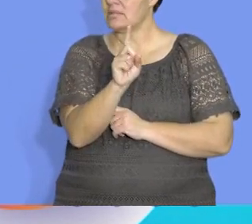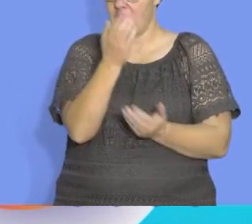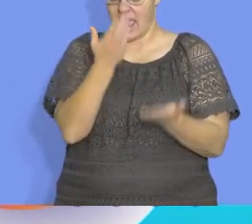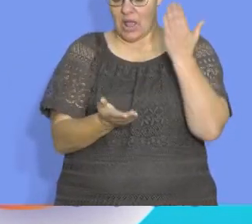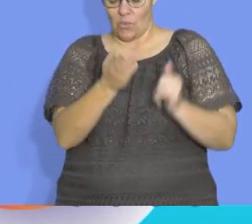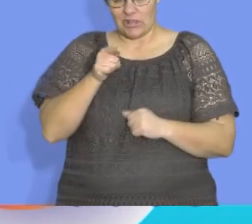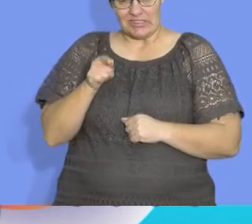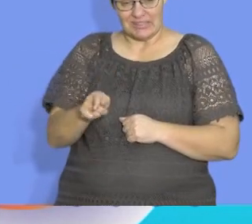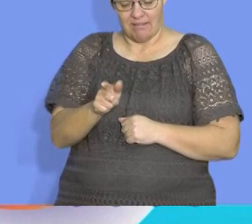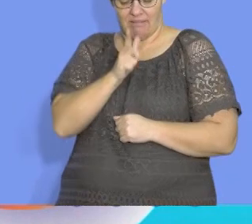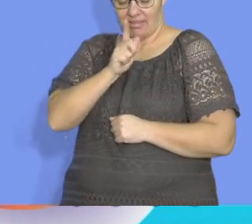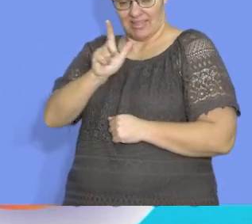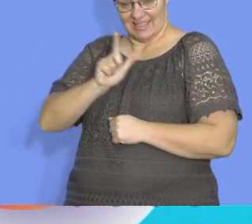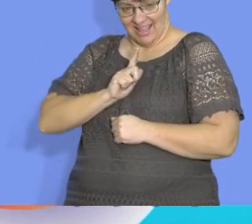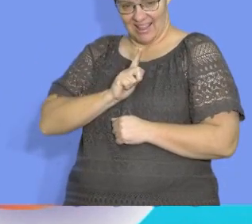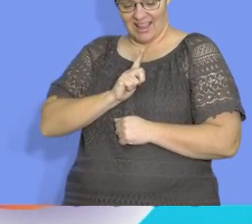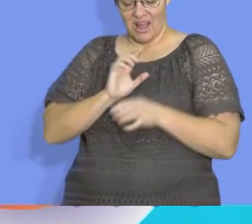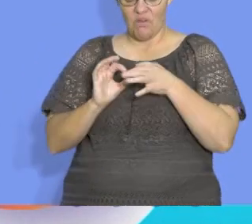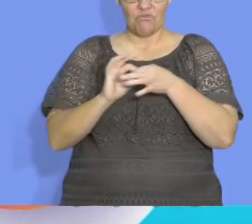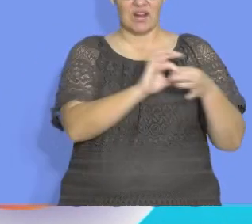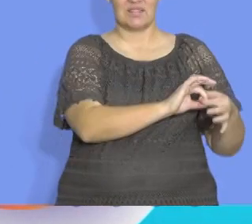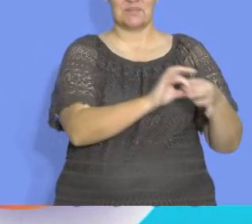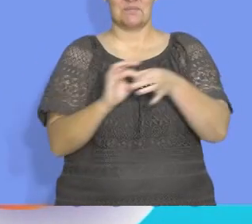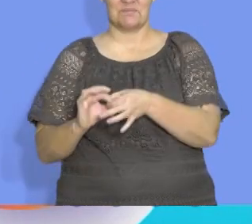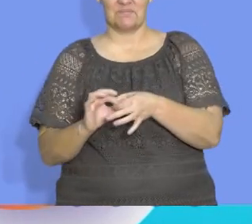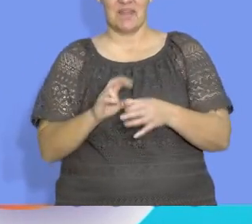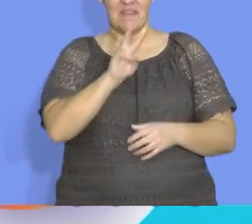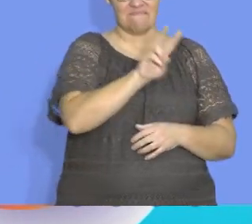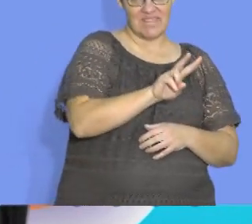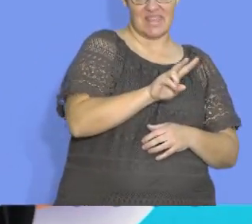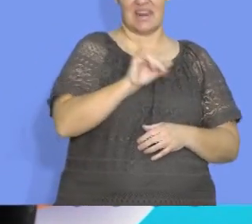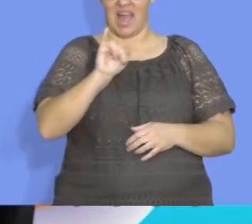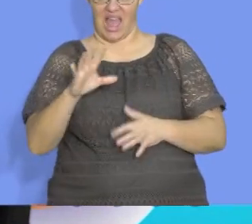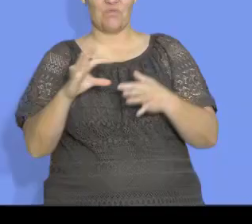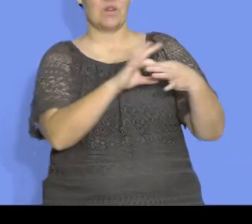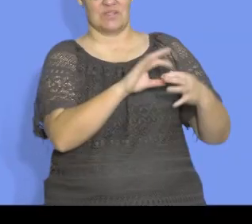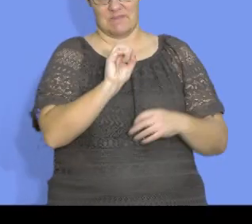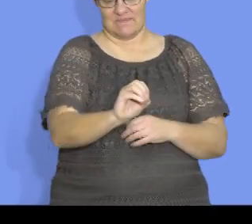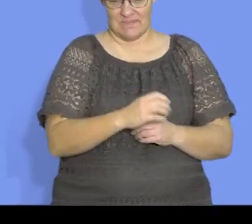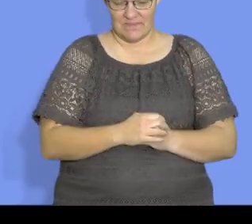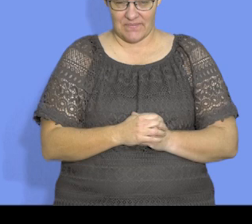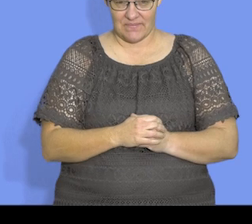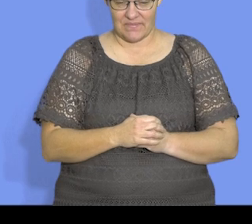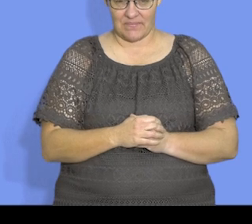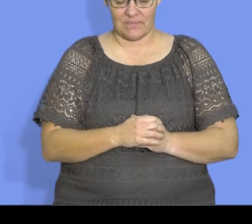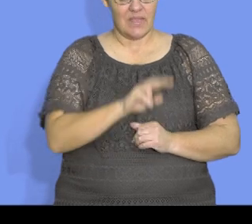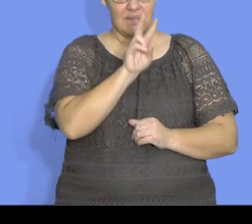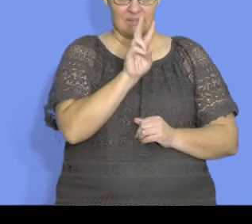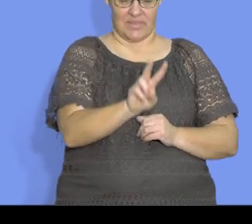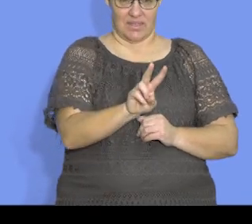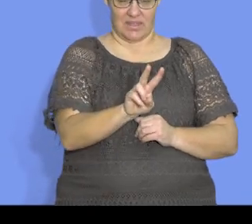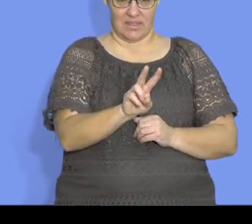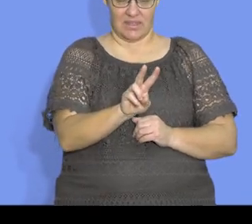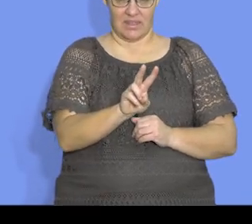equation is telling us that there's a relationship between V and I. And in fact, what we can say is that V